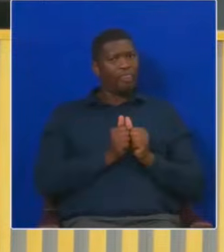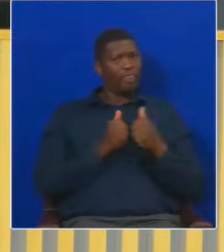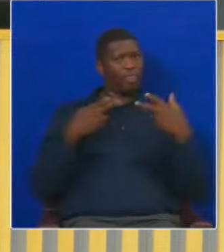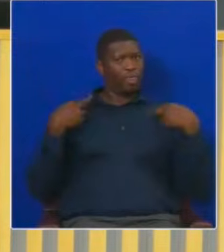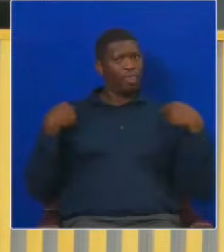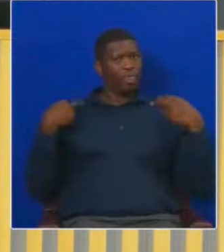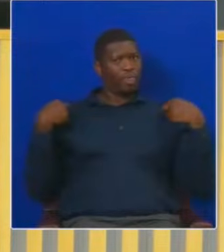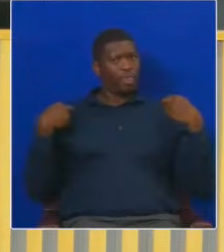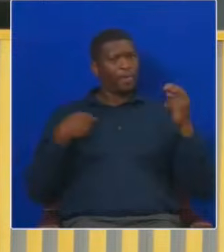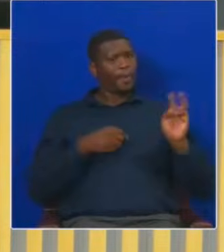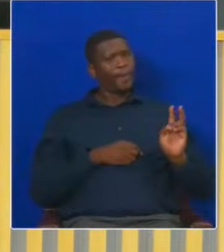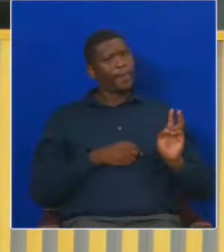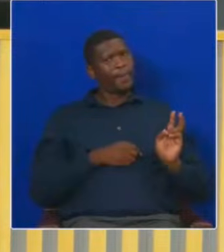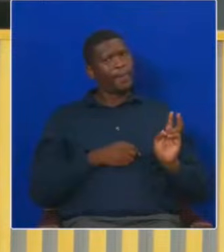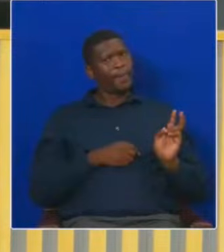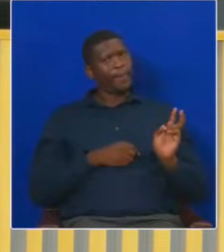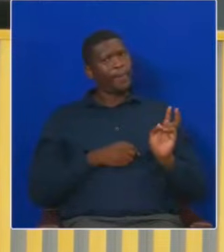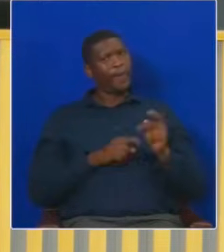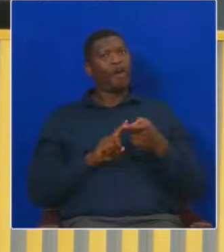At that time,